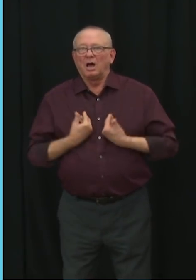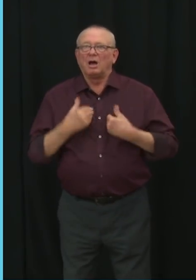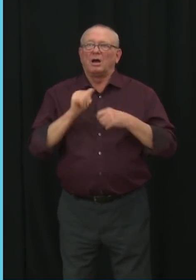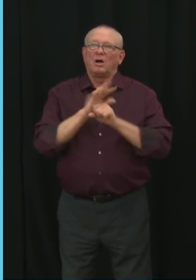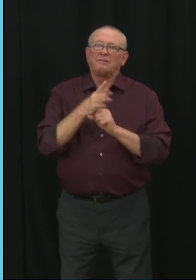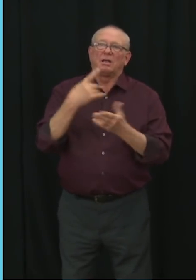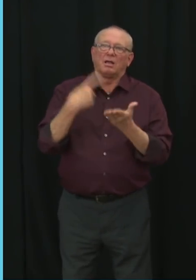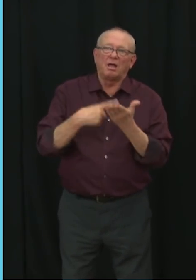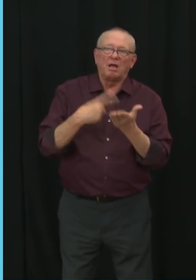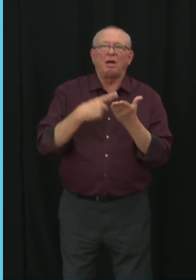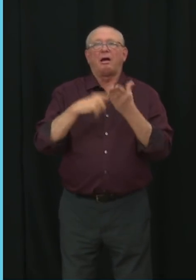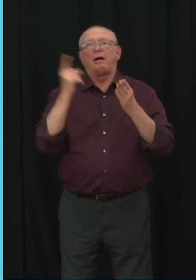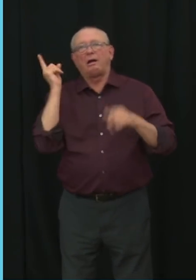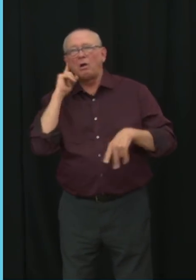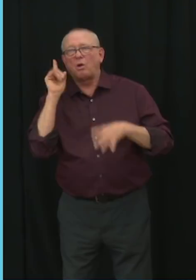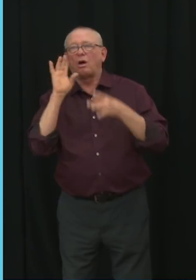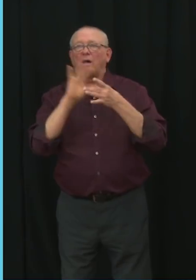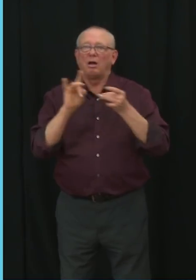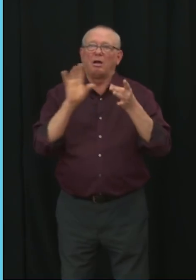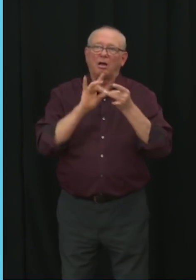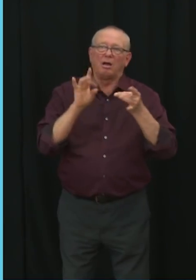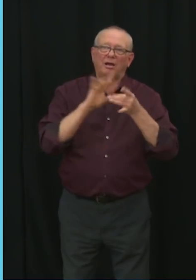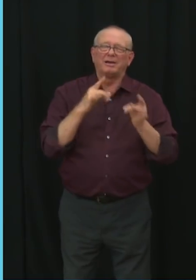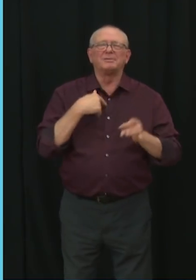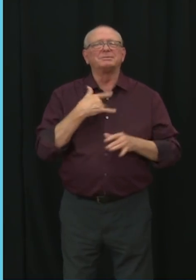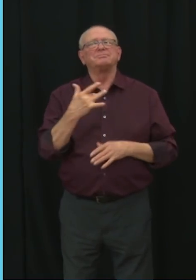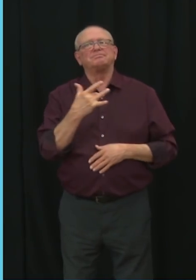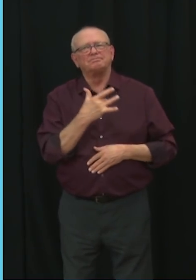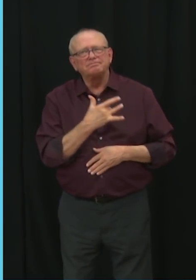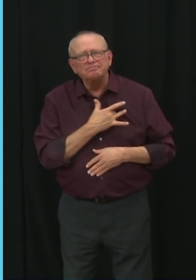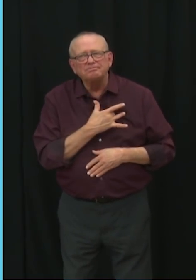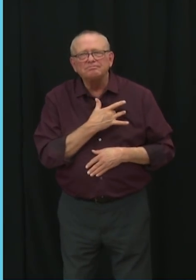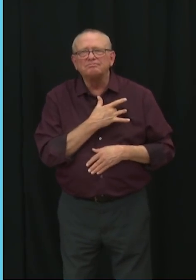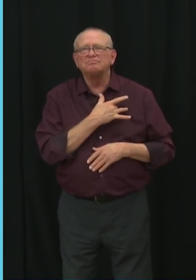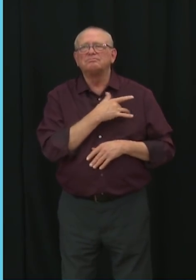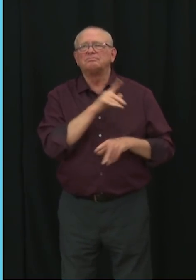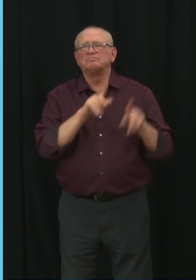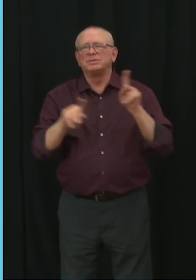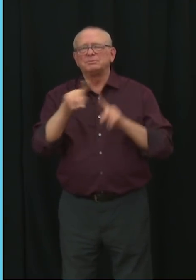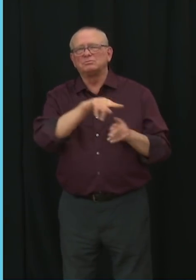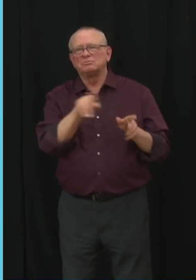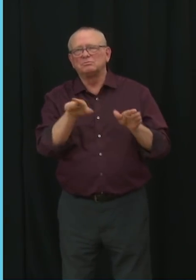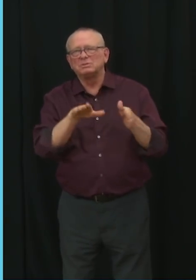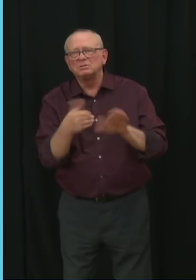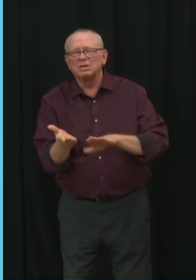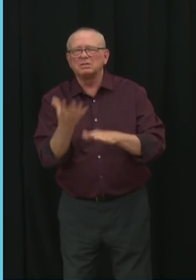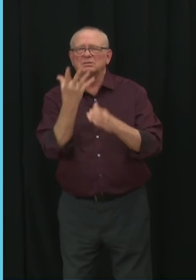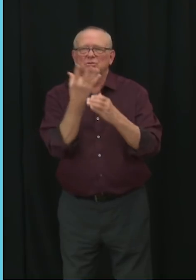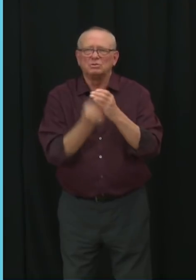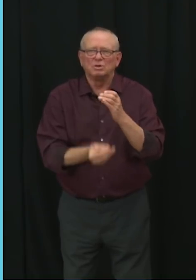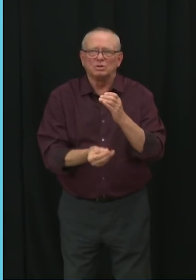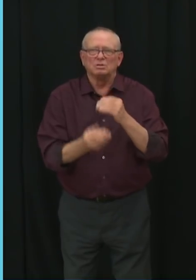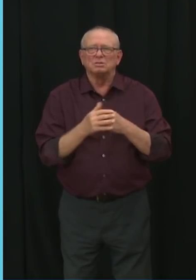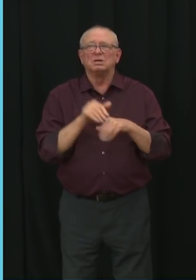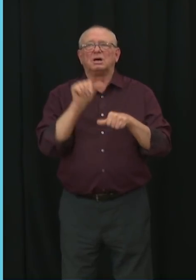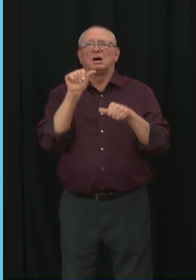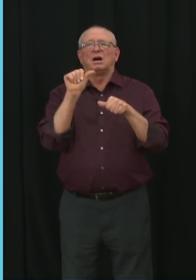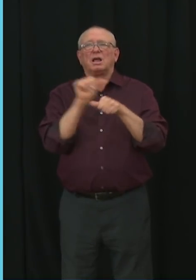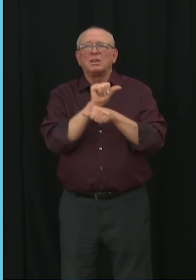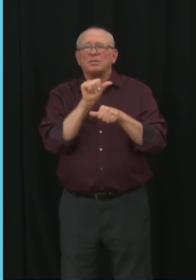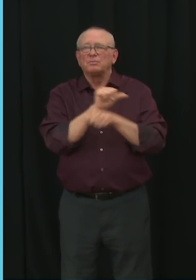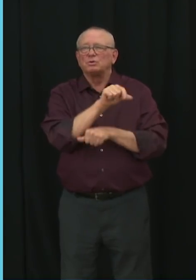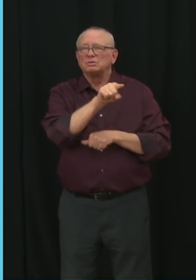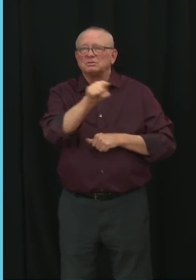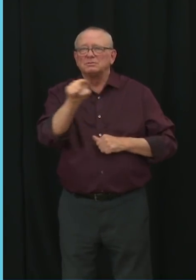routines. My condolences are with the loved ones of the people who have died, and with anyone in Alberta who has lost someone important to